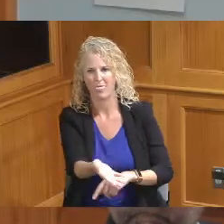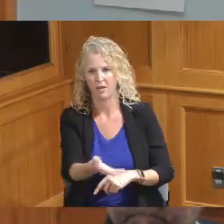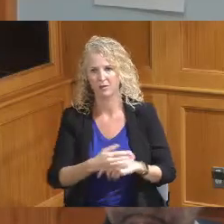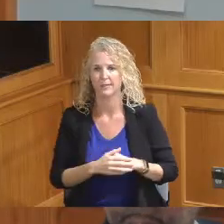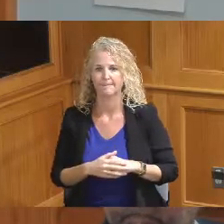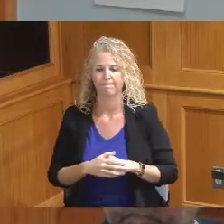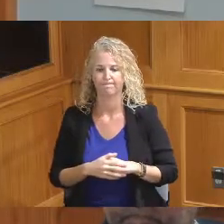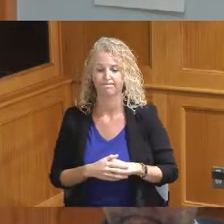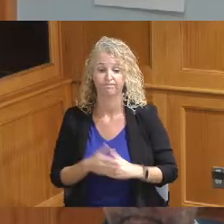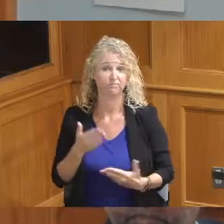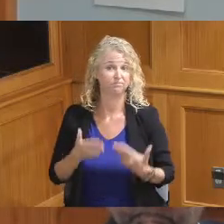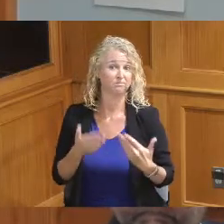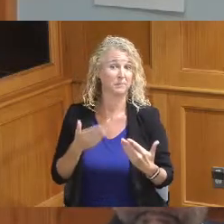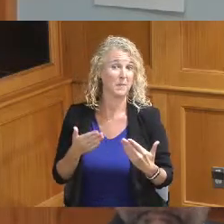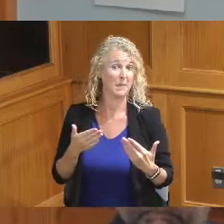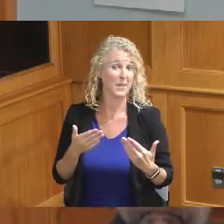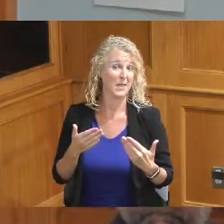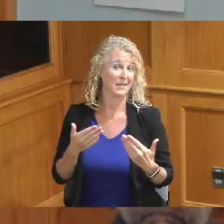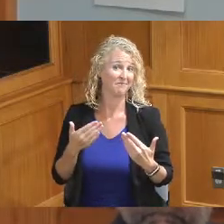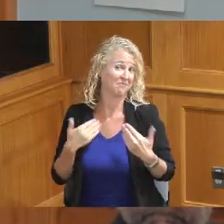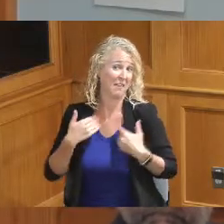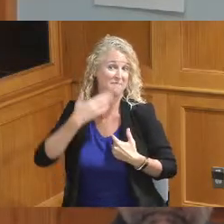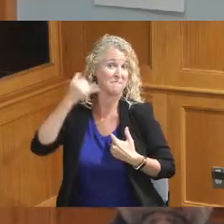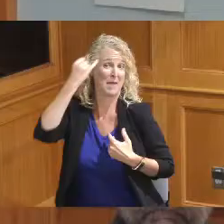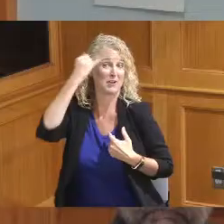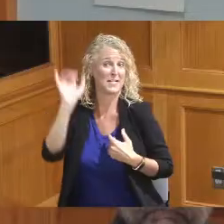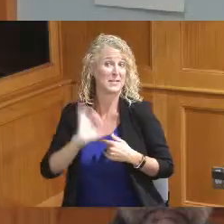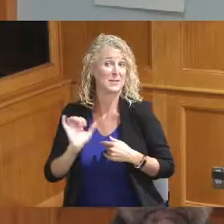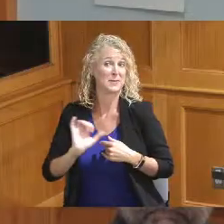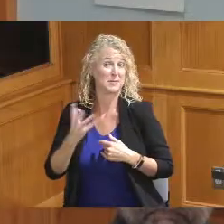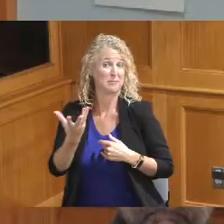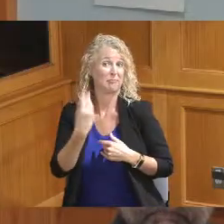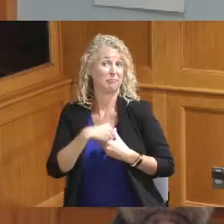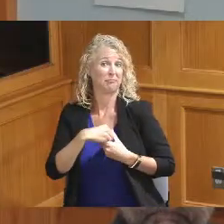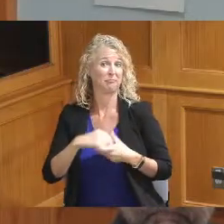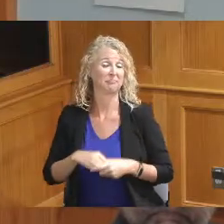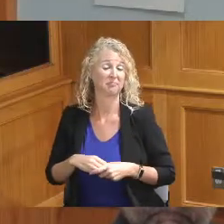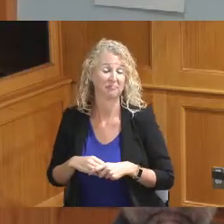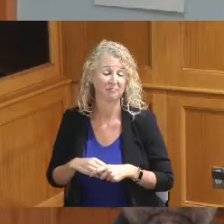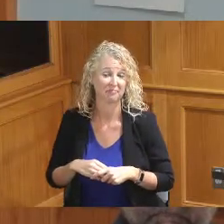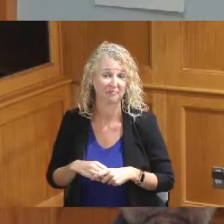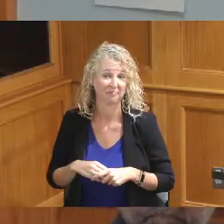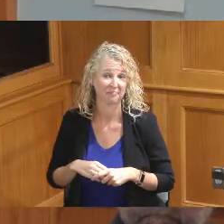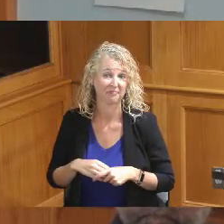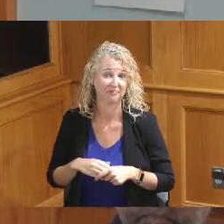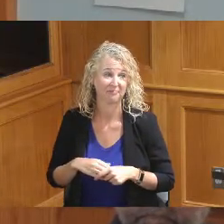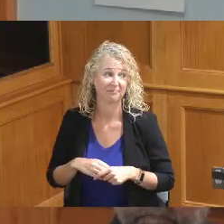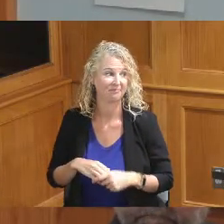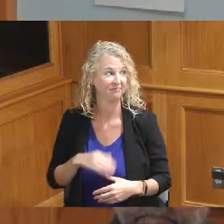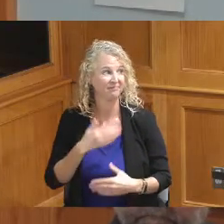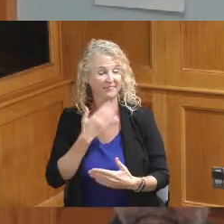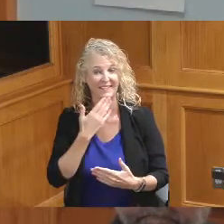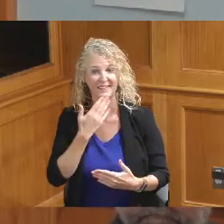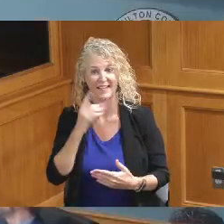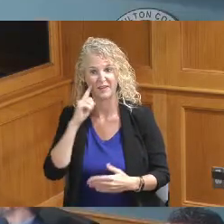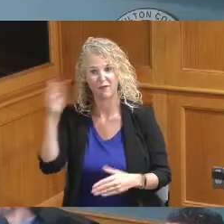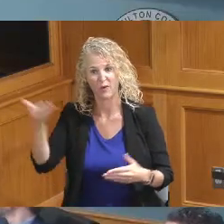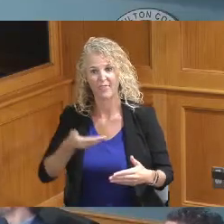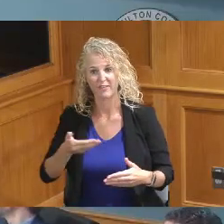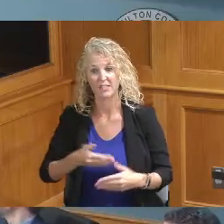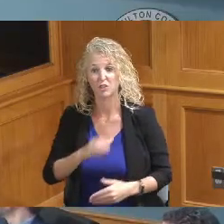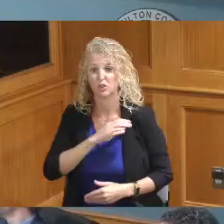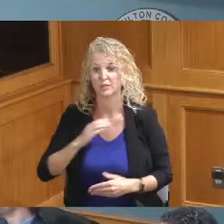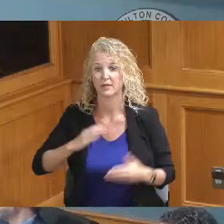and maybe you'll come up with better ideas for us as to how to try to address this in the future as well. Thank you. Thanks for the invitation.